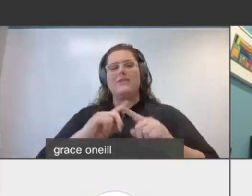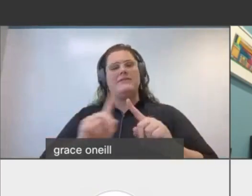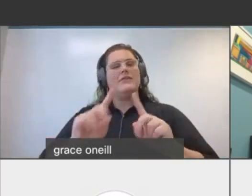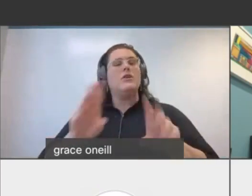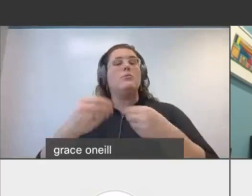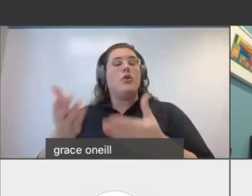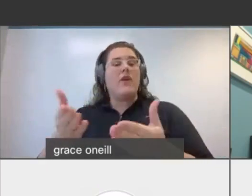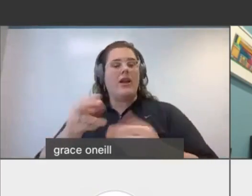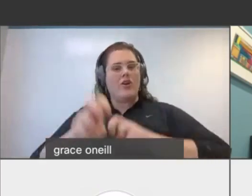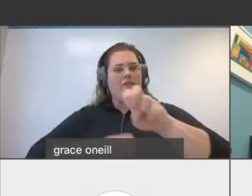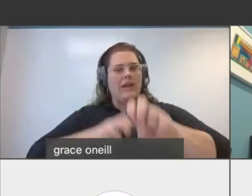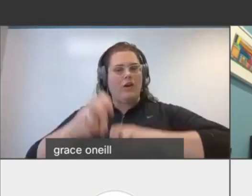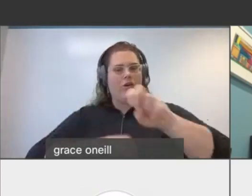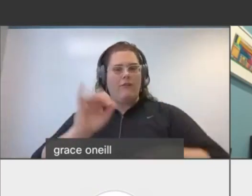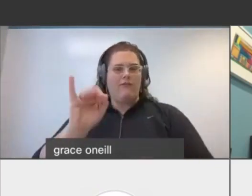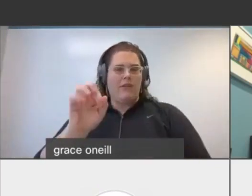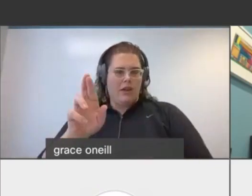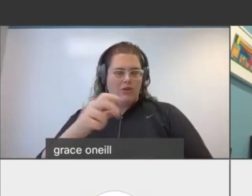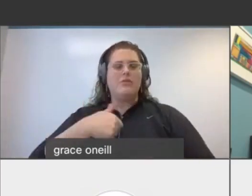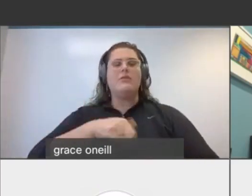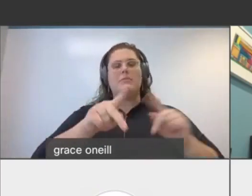of their services.